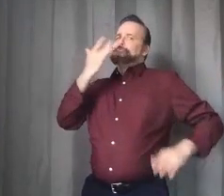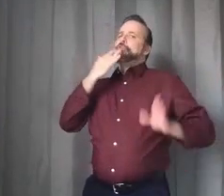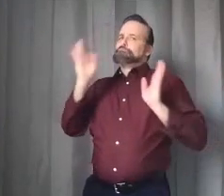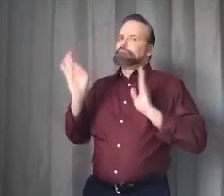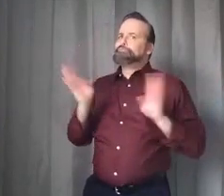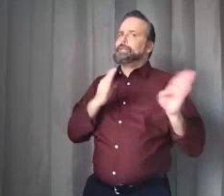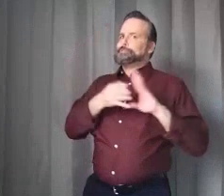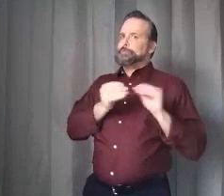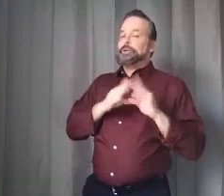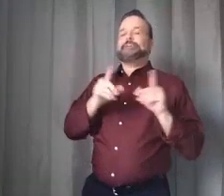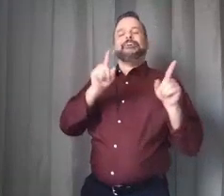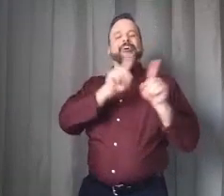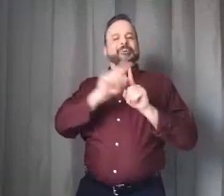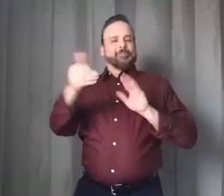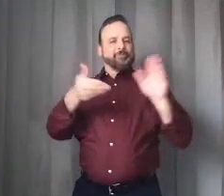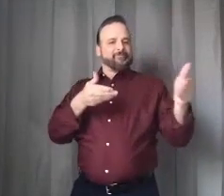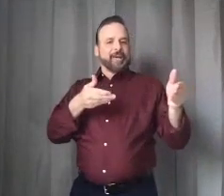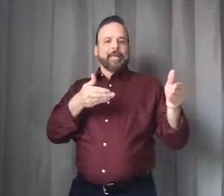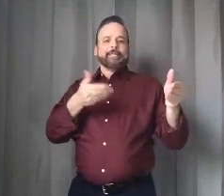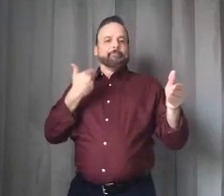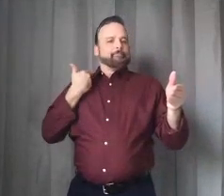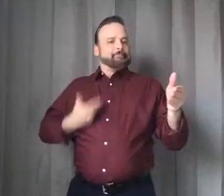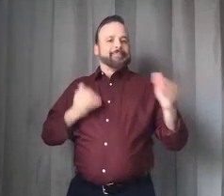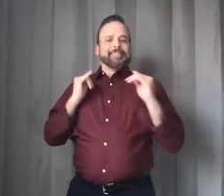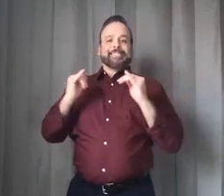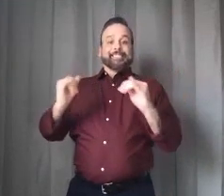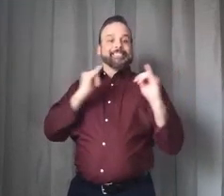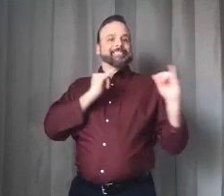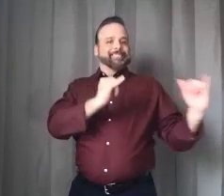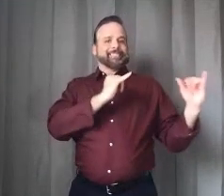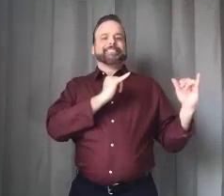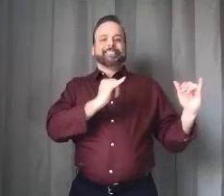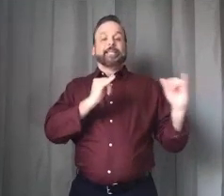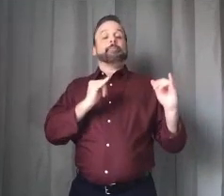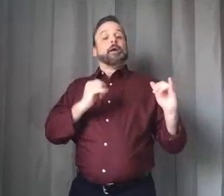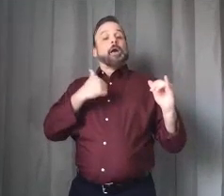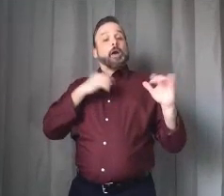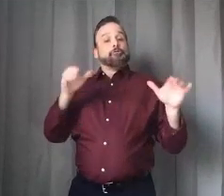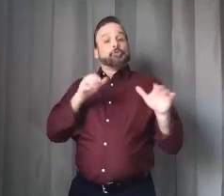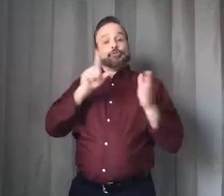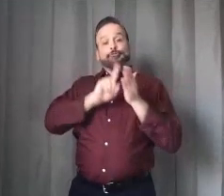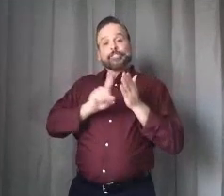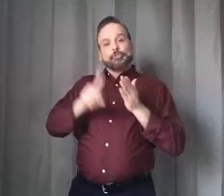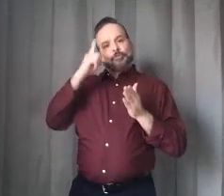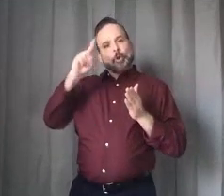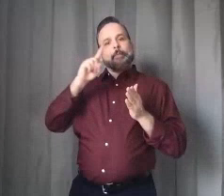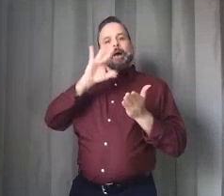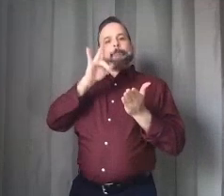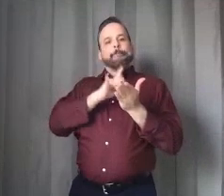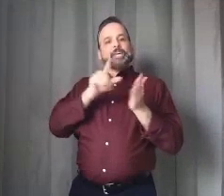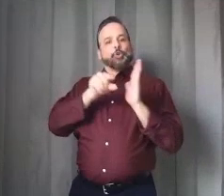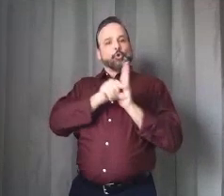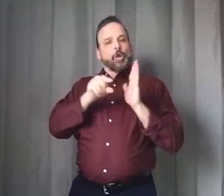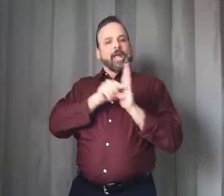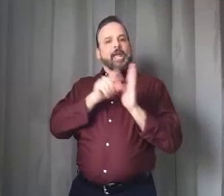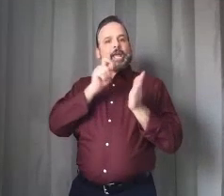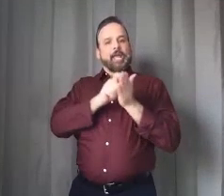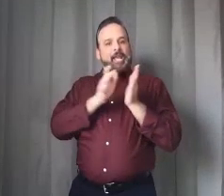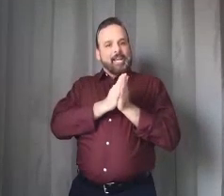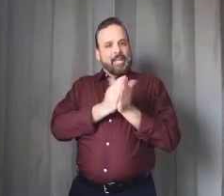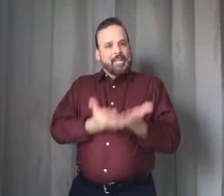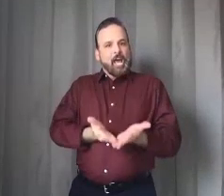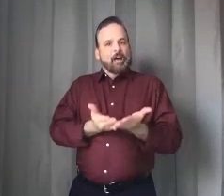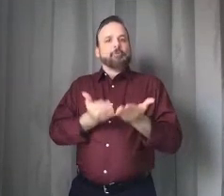I also got invited the same way. And at the time I was doing research for my middle grade novel, which is based on Gullah